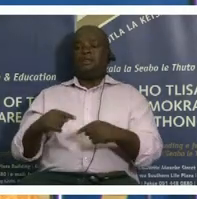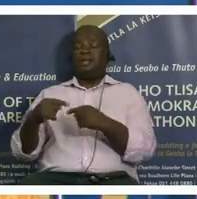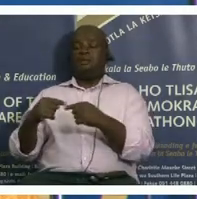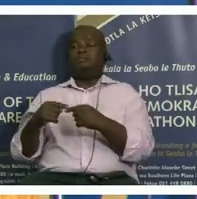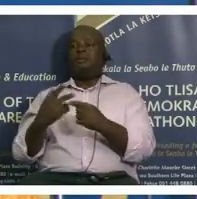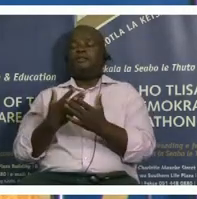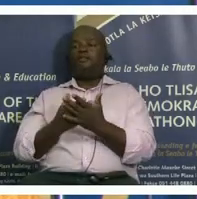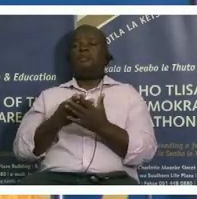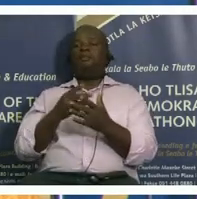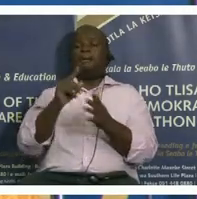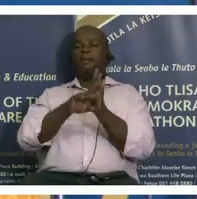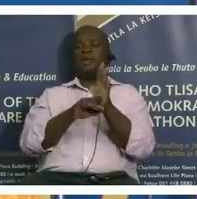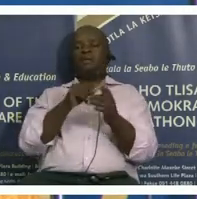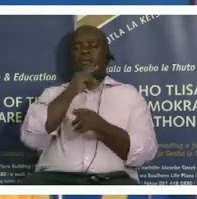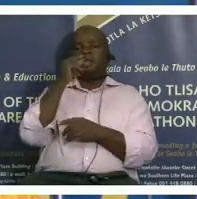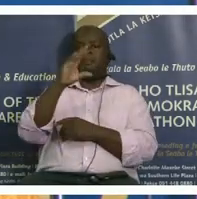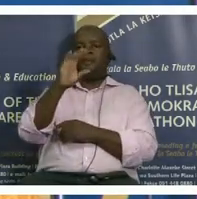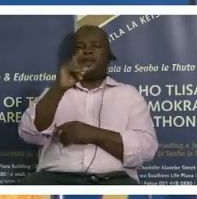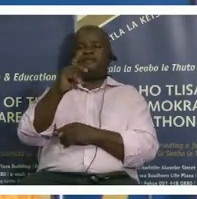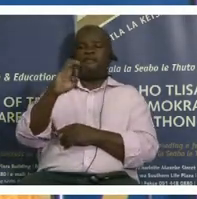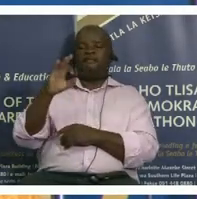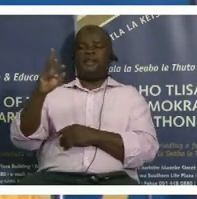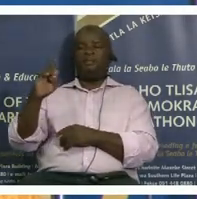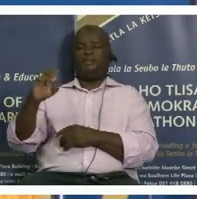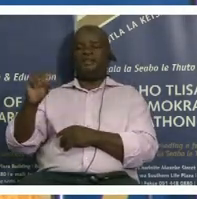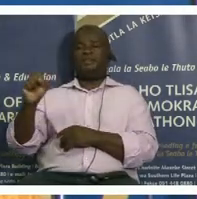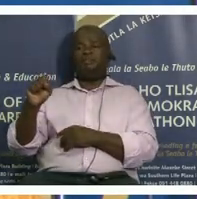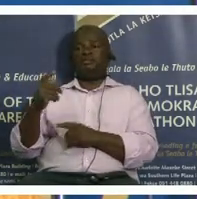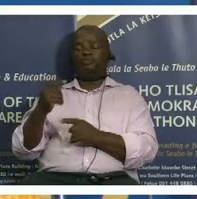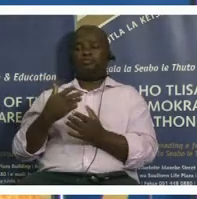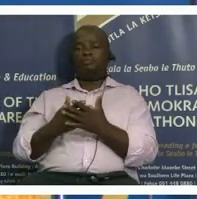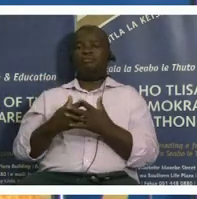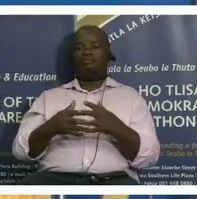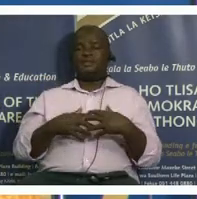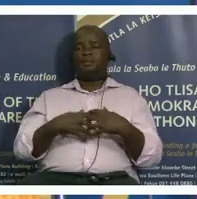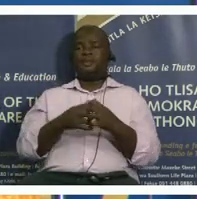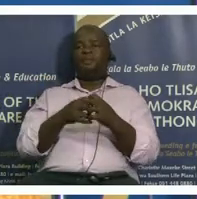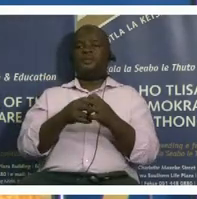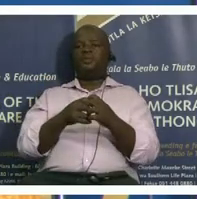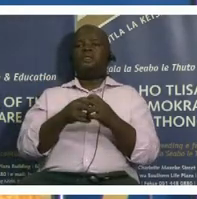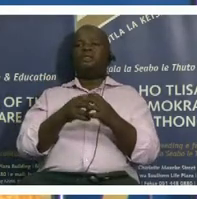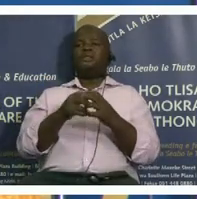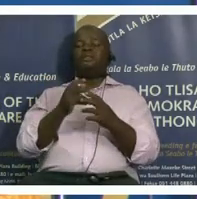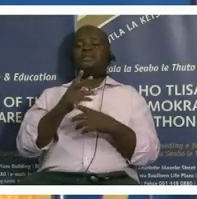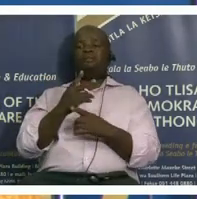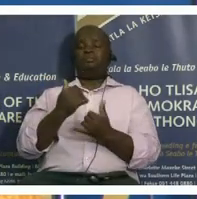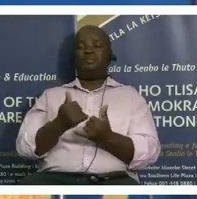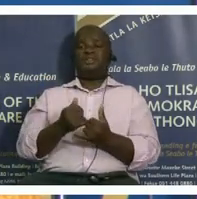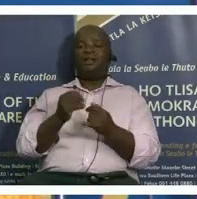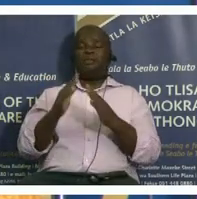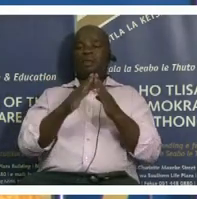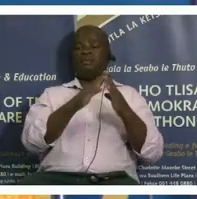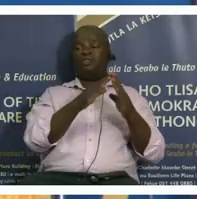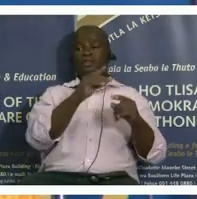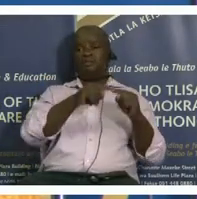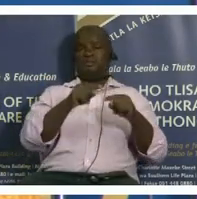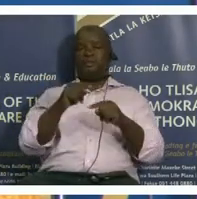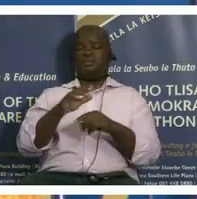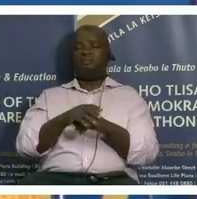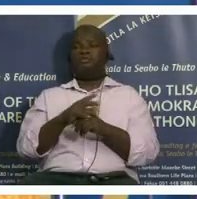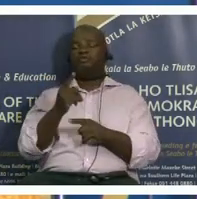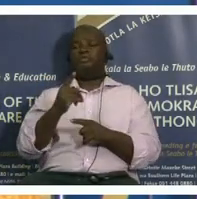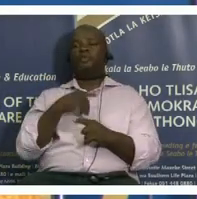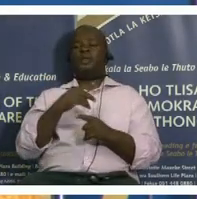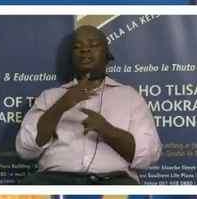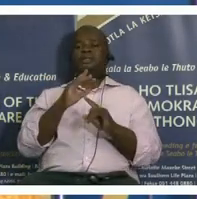program, we have embarked on a process to acquire inner city properties in major urban